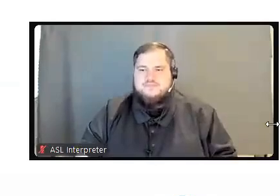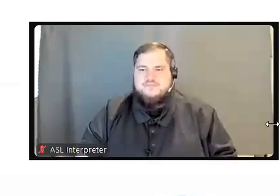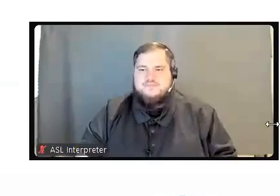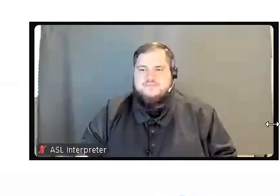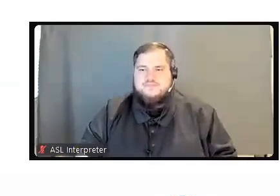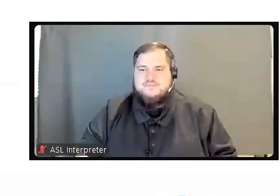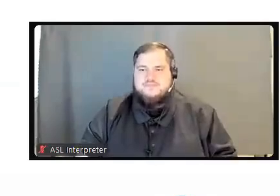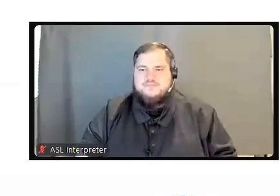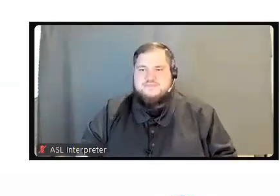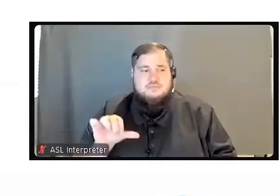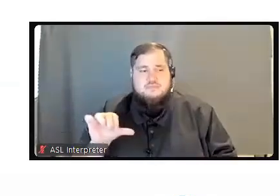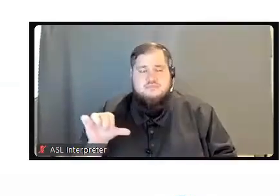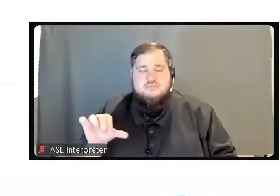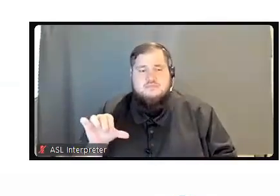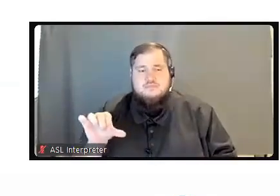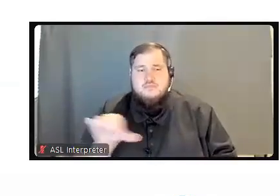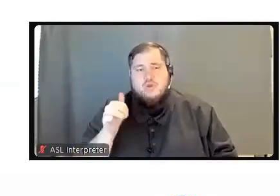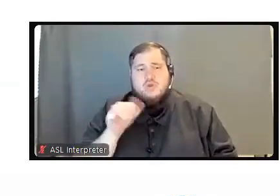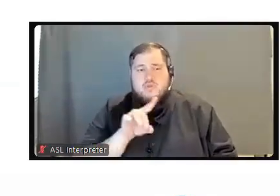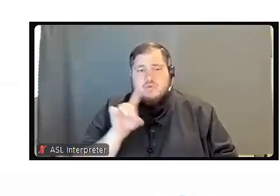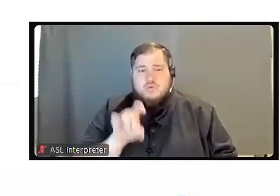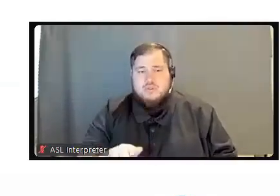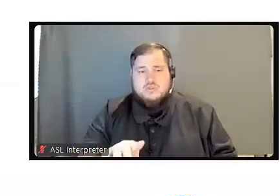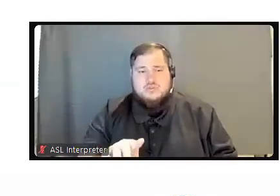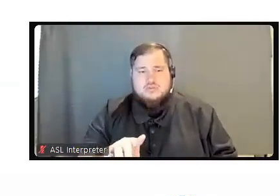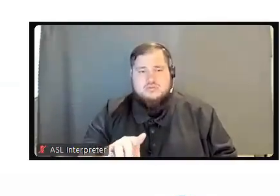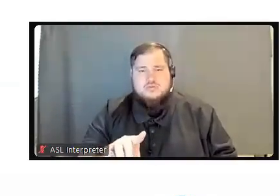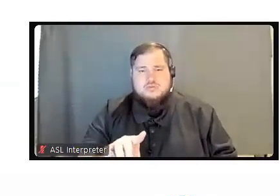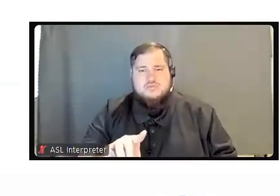Other questions while we are paused here?